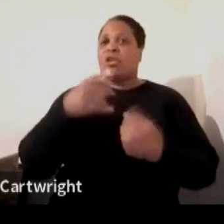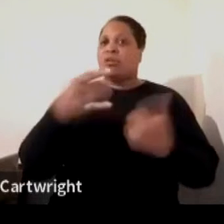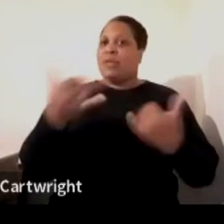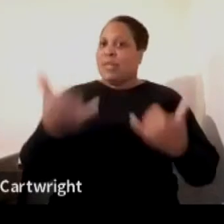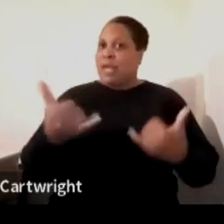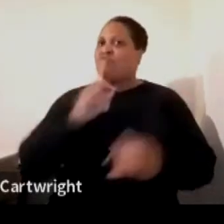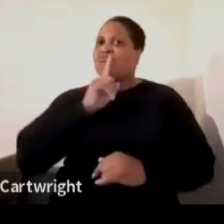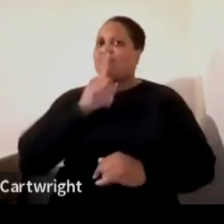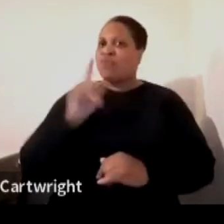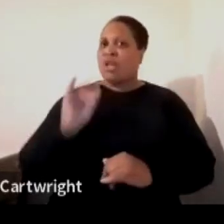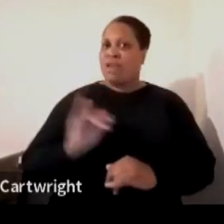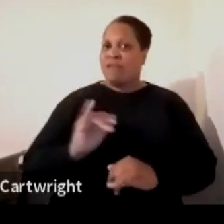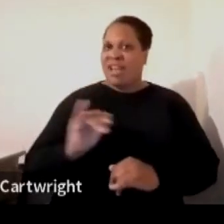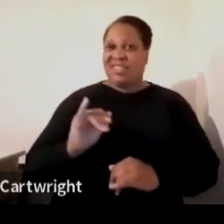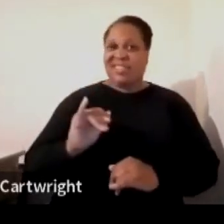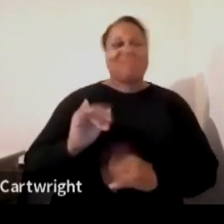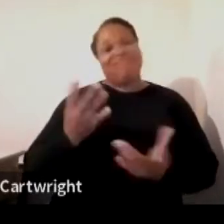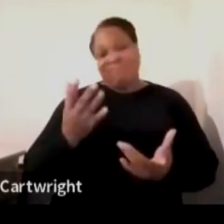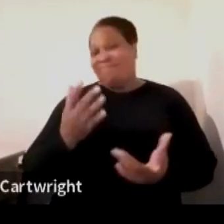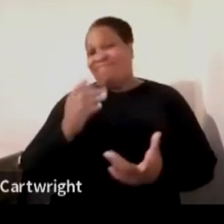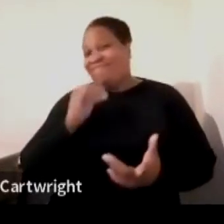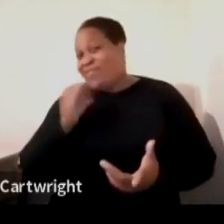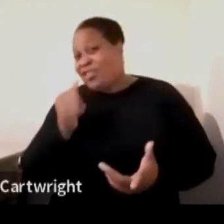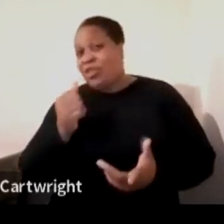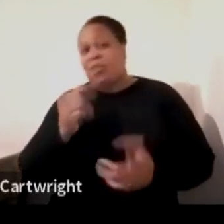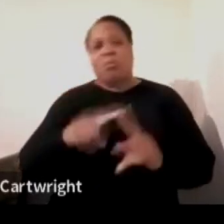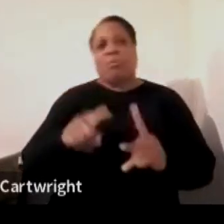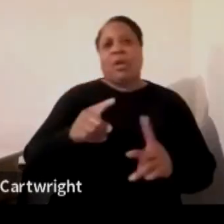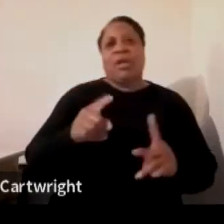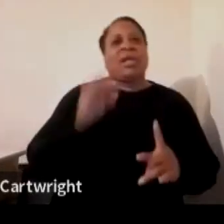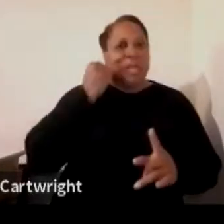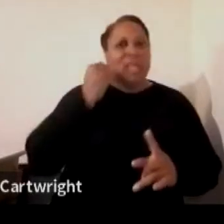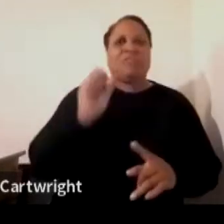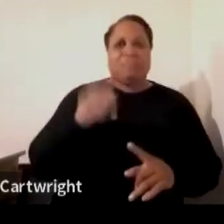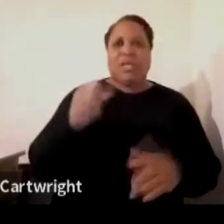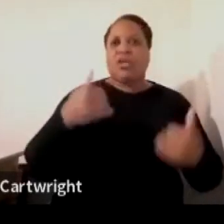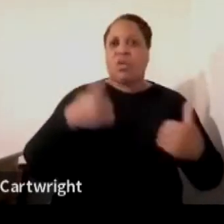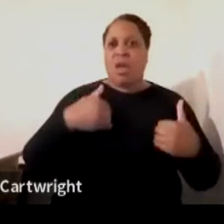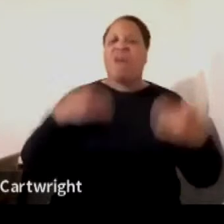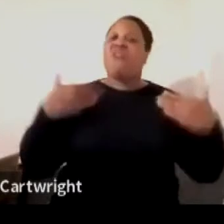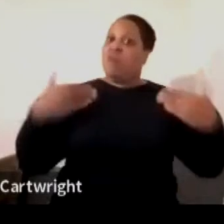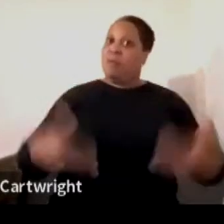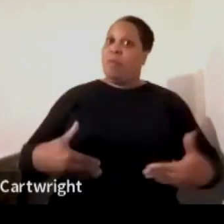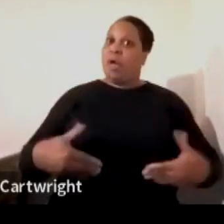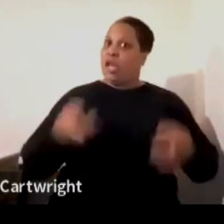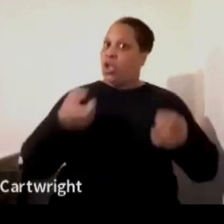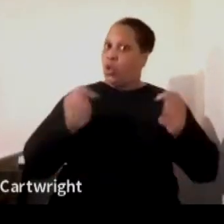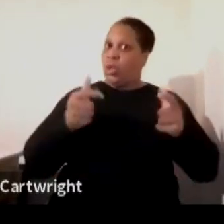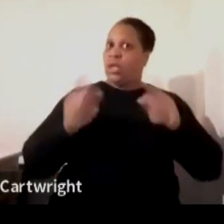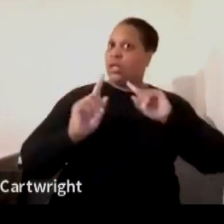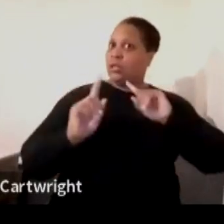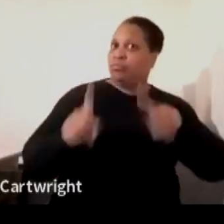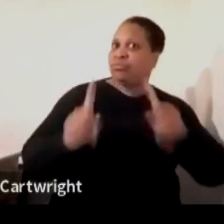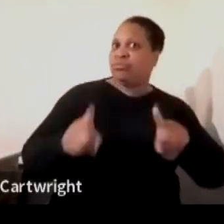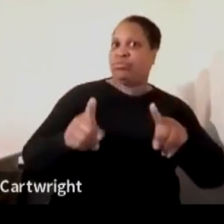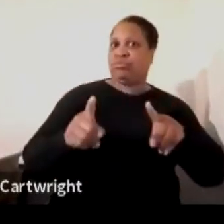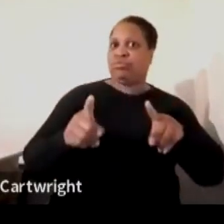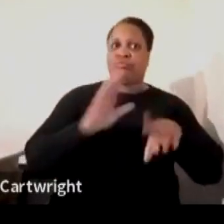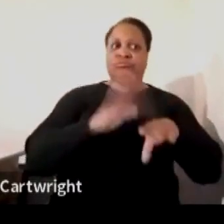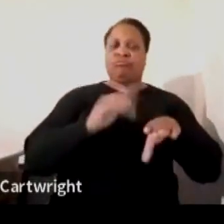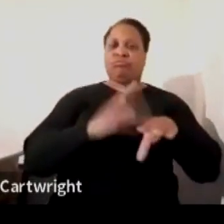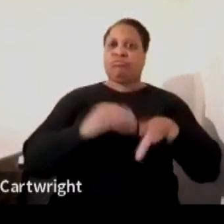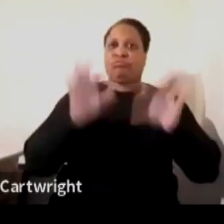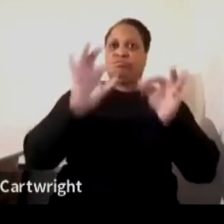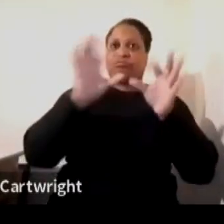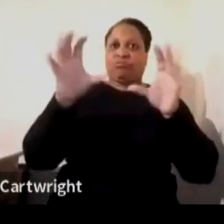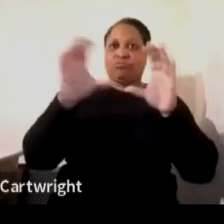hopefully you don't, but if you do, your body can quickly react, call on the troops, destroy the virus, and you don't have to get sick.